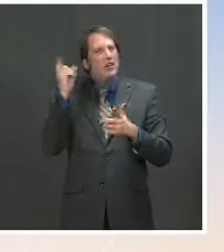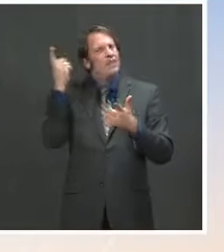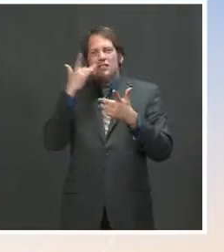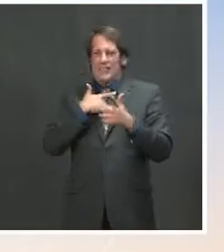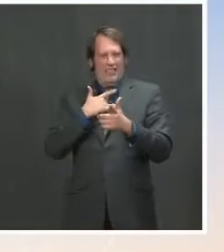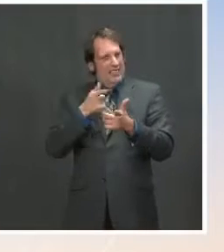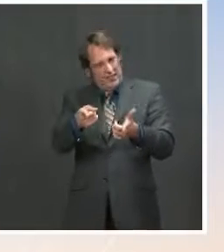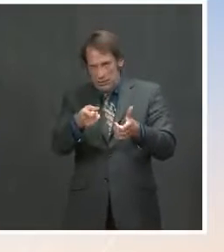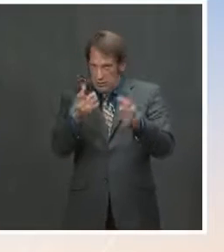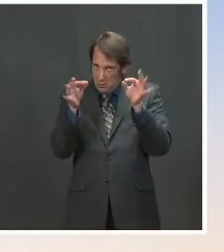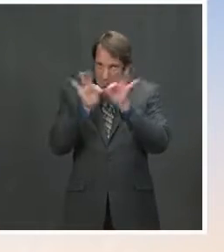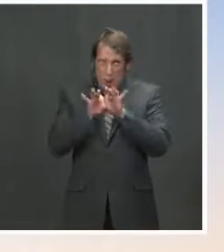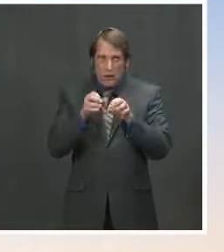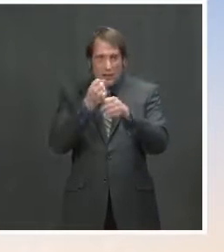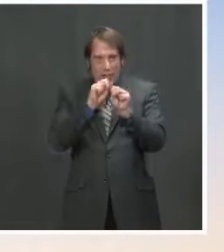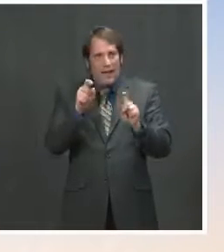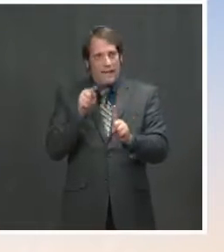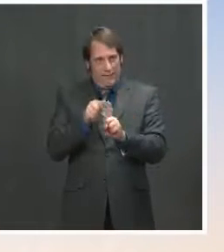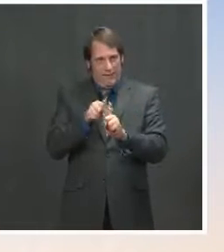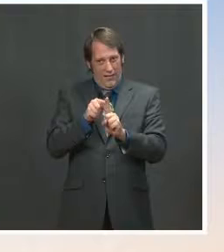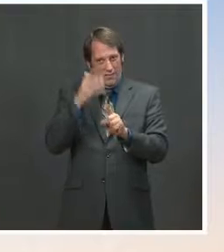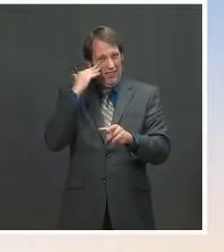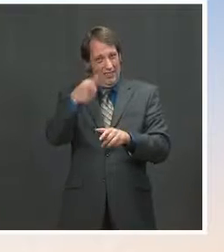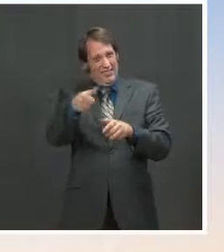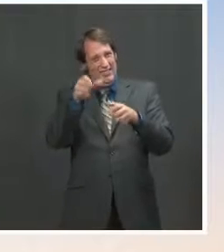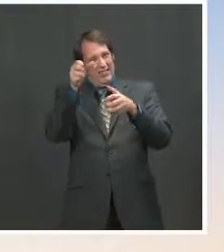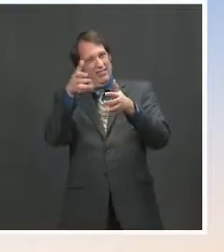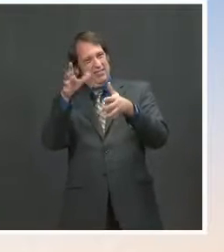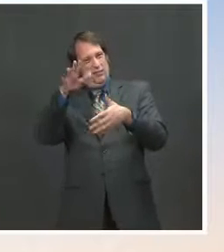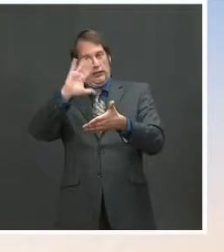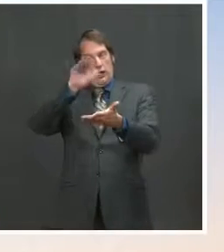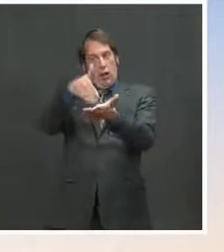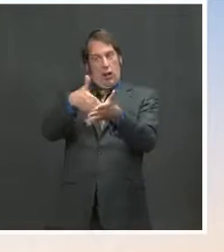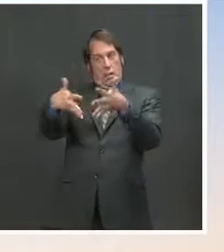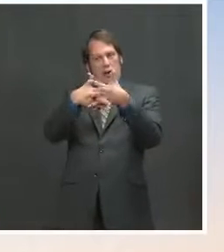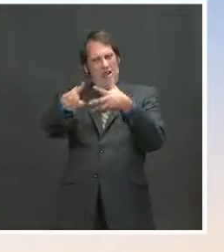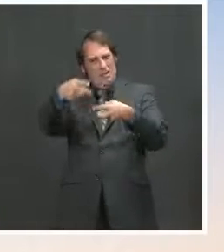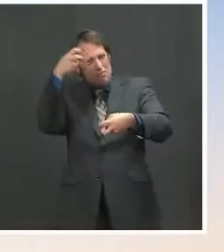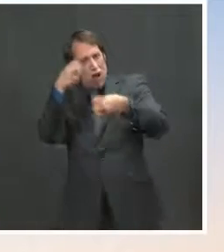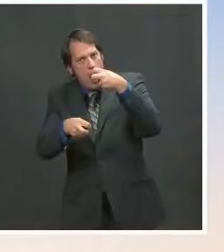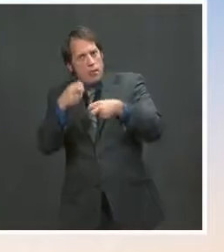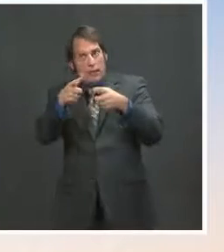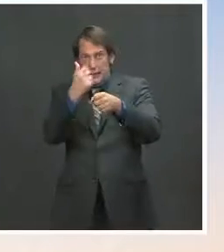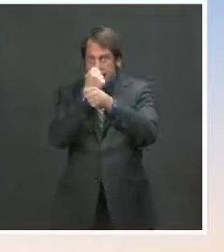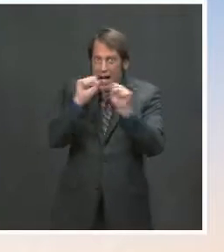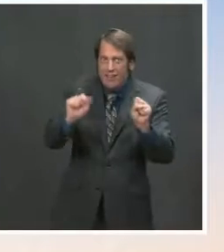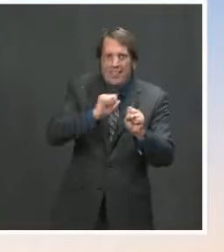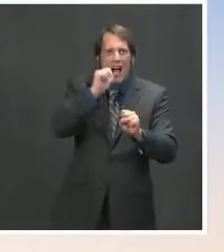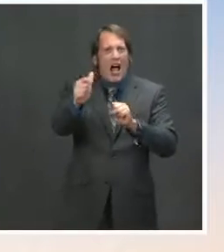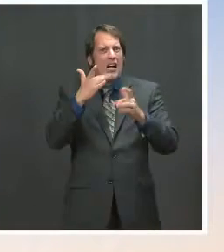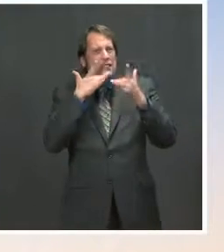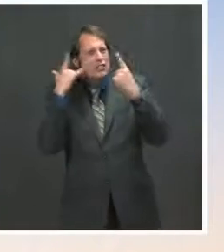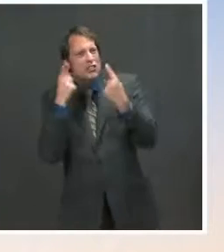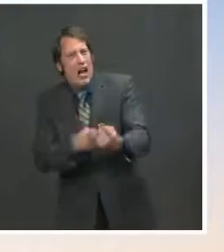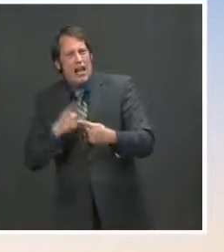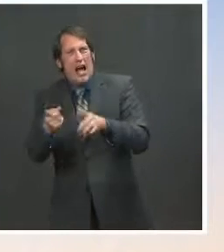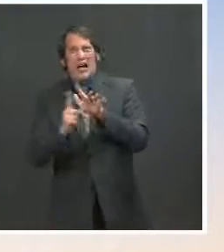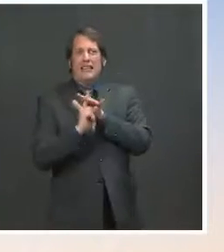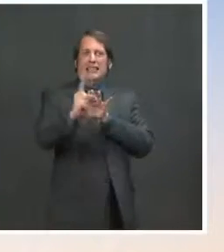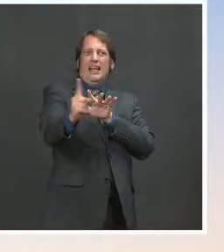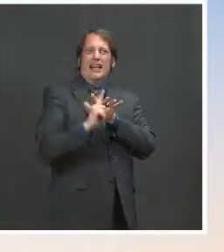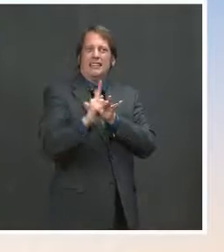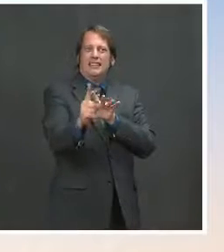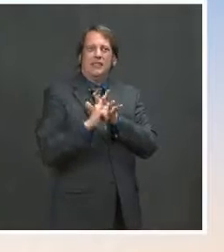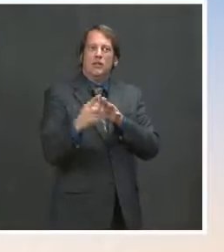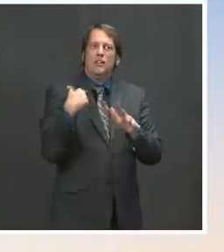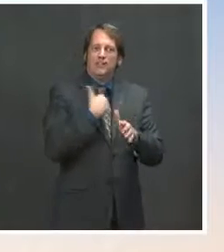the dire circumstances that many are fleeing from, that is a situation we need to spend our time, our effort on, and we need to